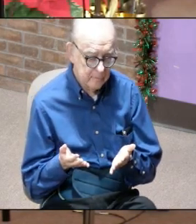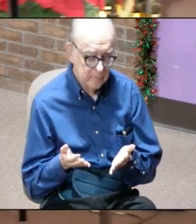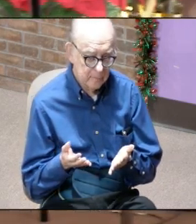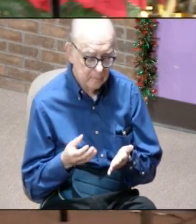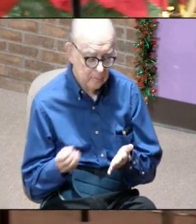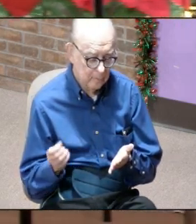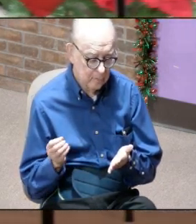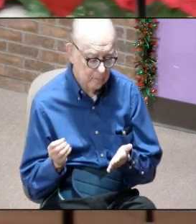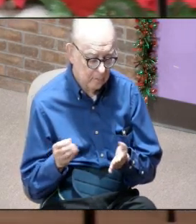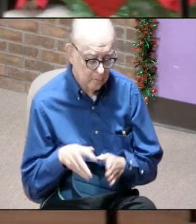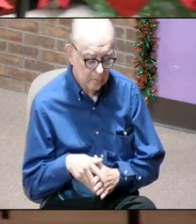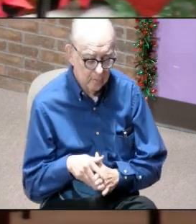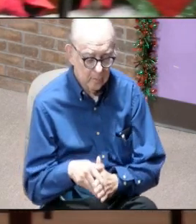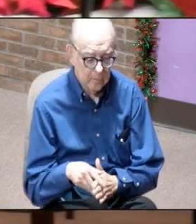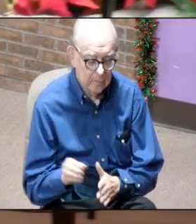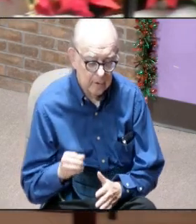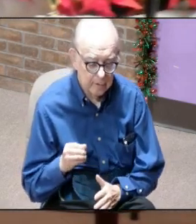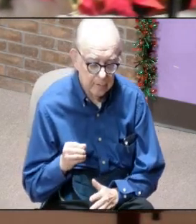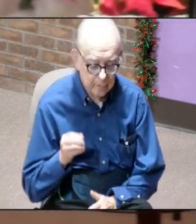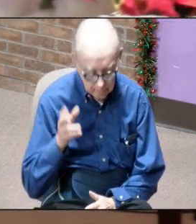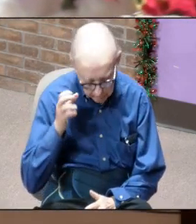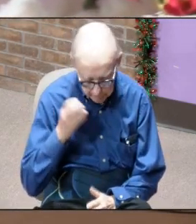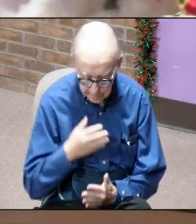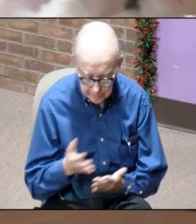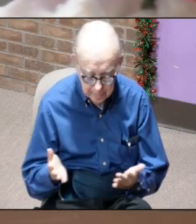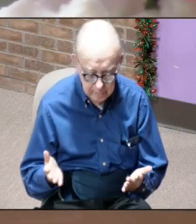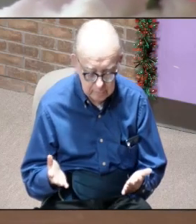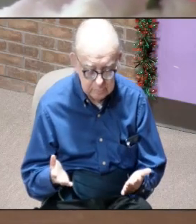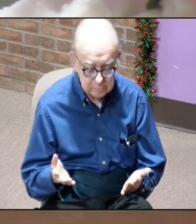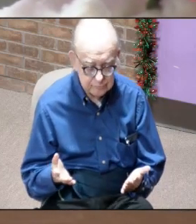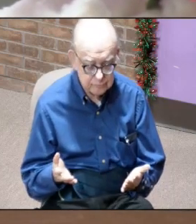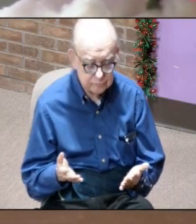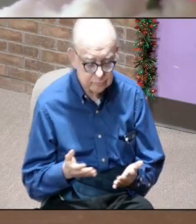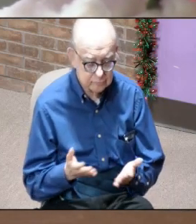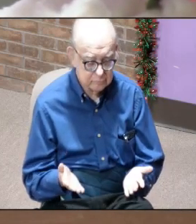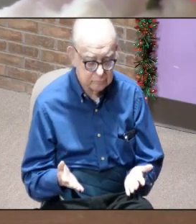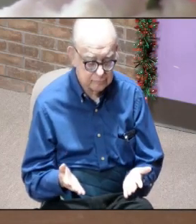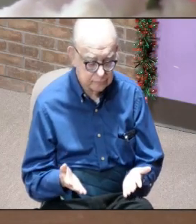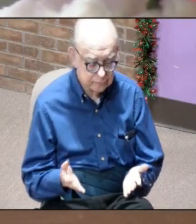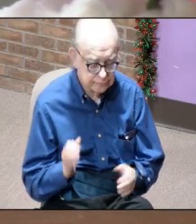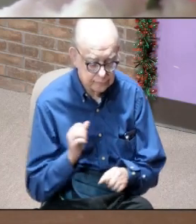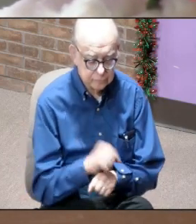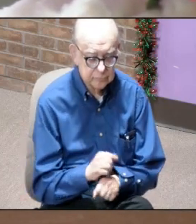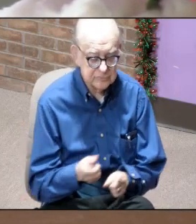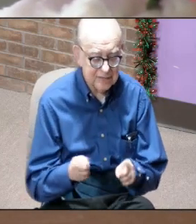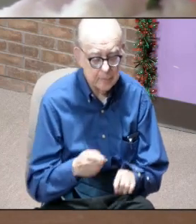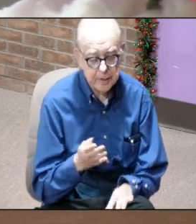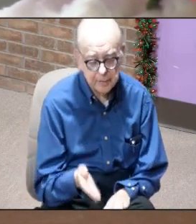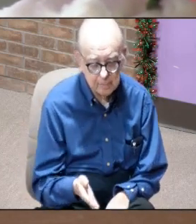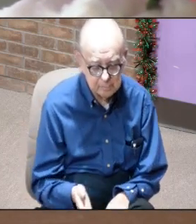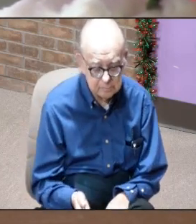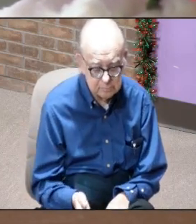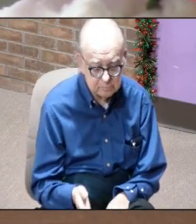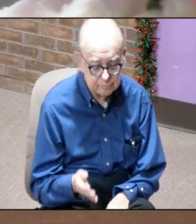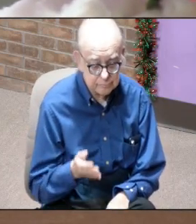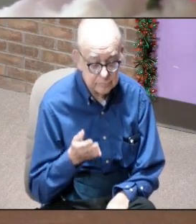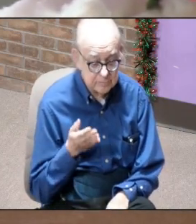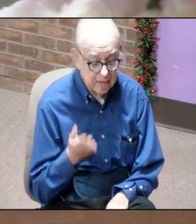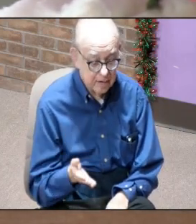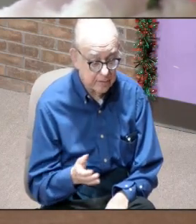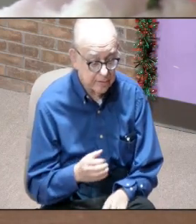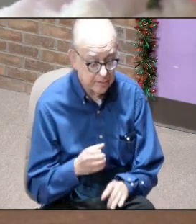in the riders of the horse and everything that's happening here, in the conquest that's happening, here's the deal.